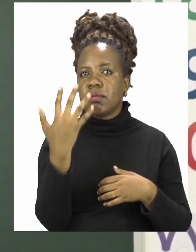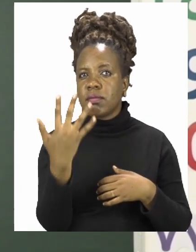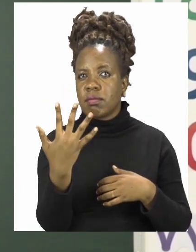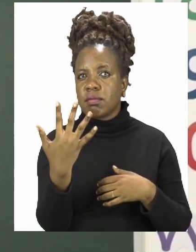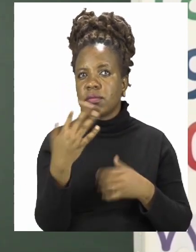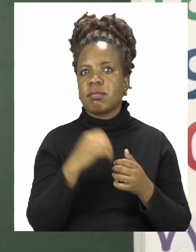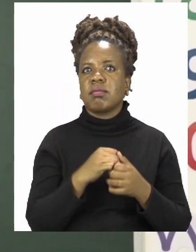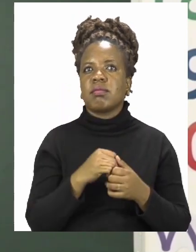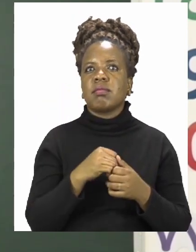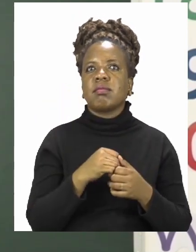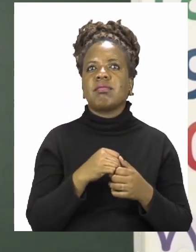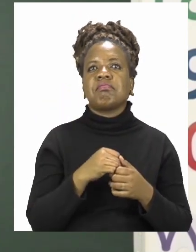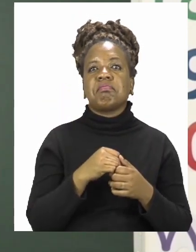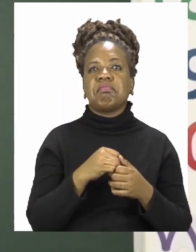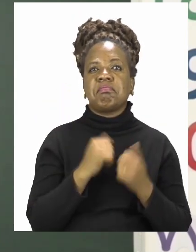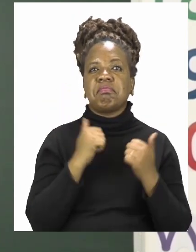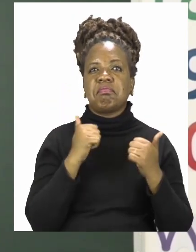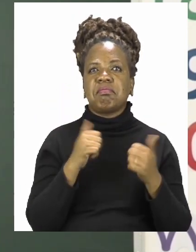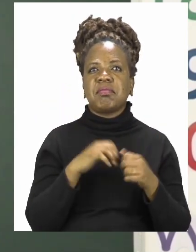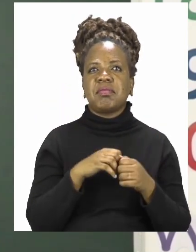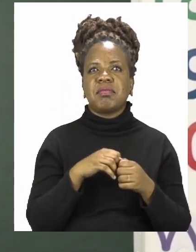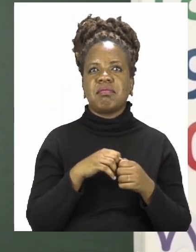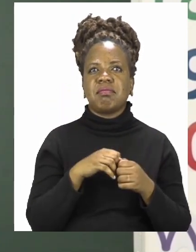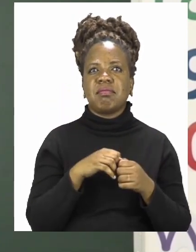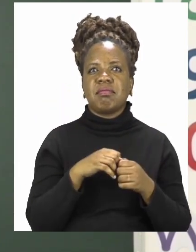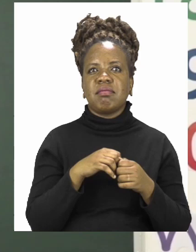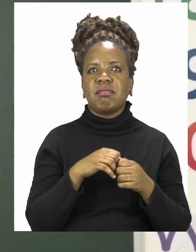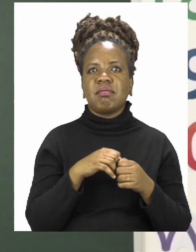5:30. Good job.